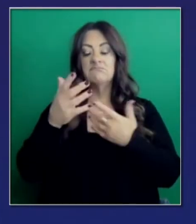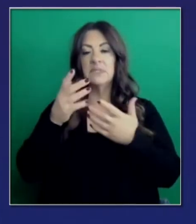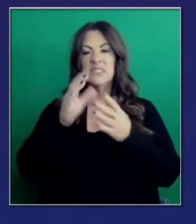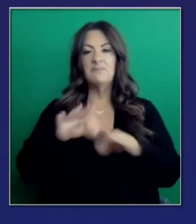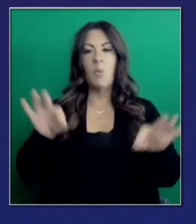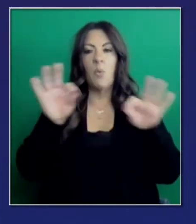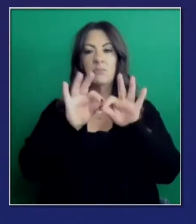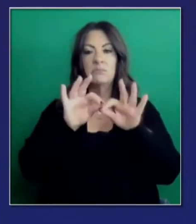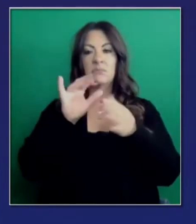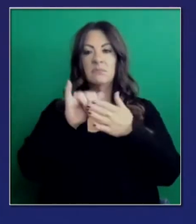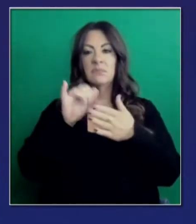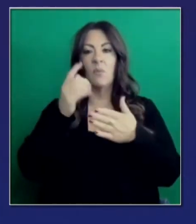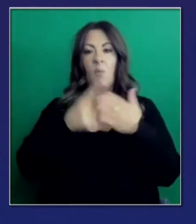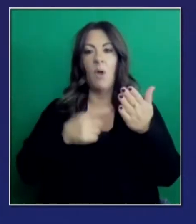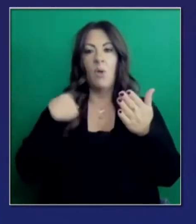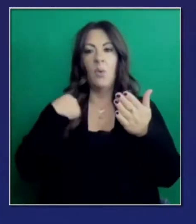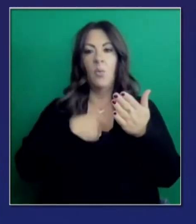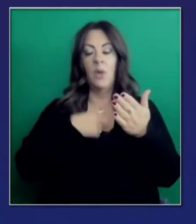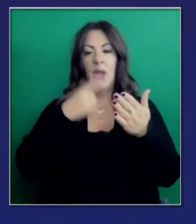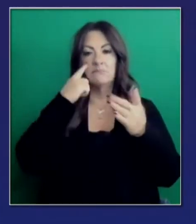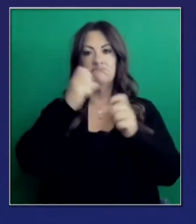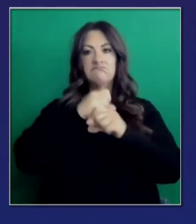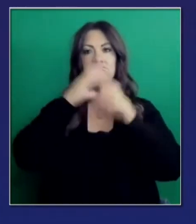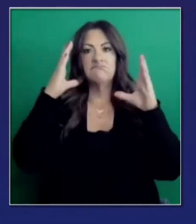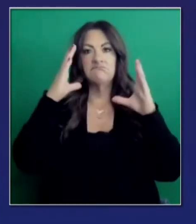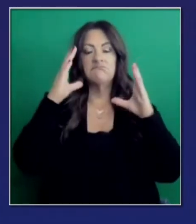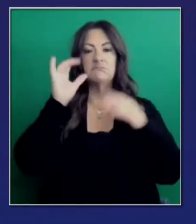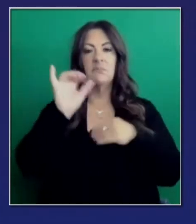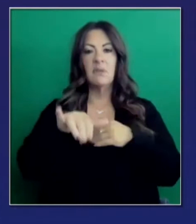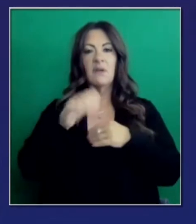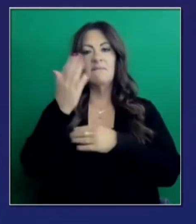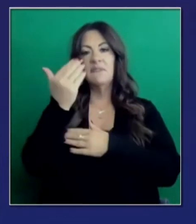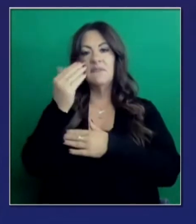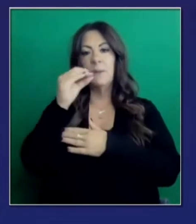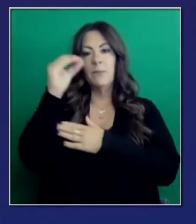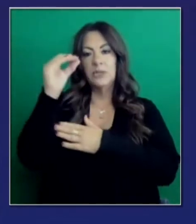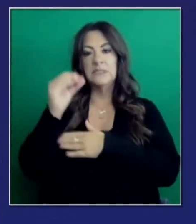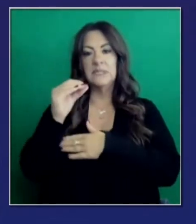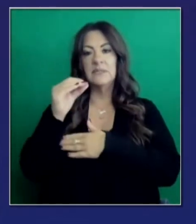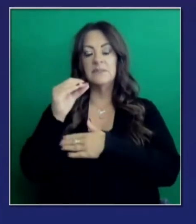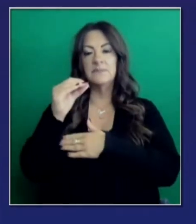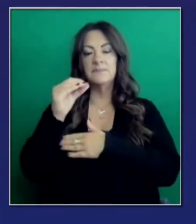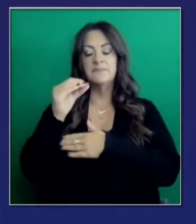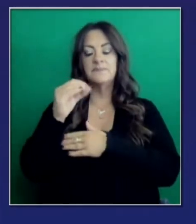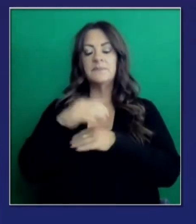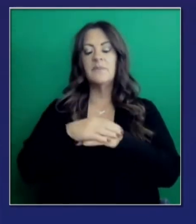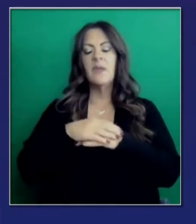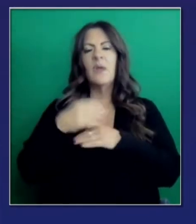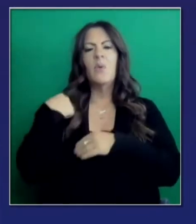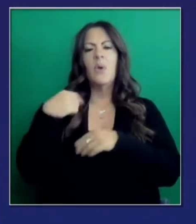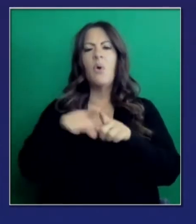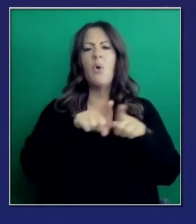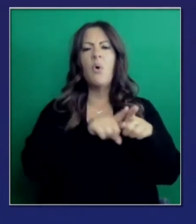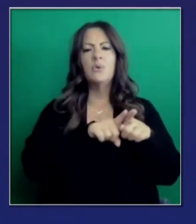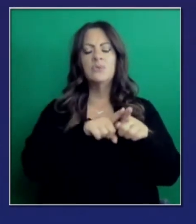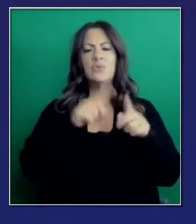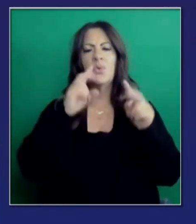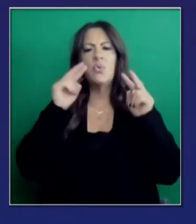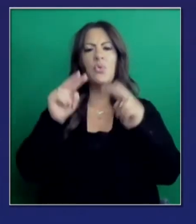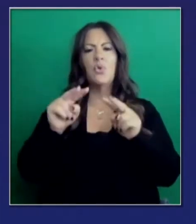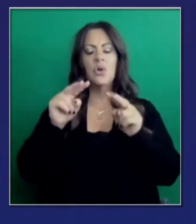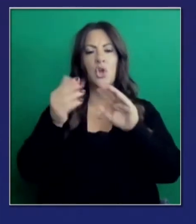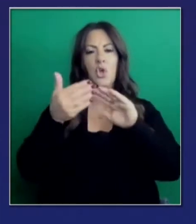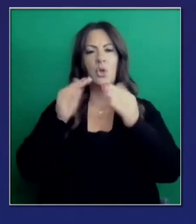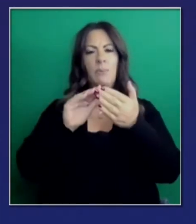ICU capacity, that's foundational, 15% being that baseline. But we also look at community transmission rates.